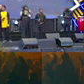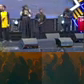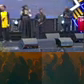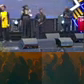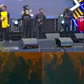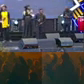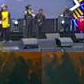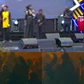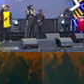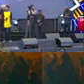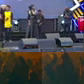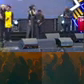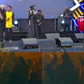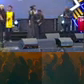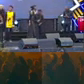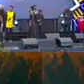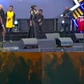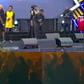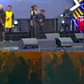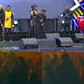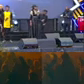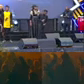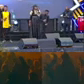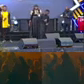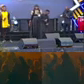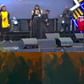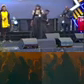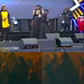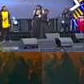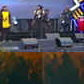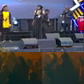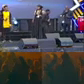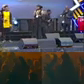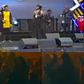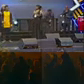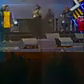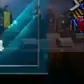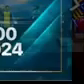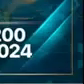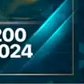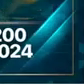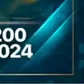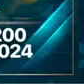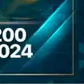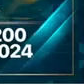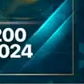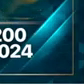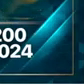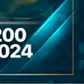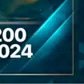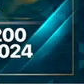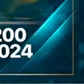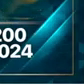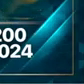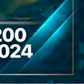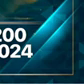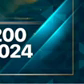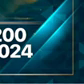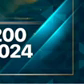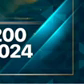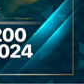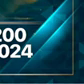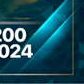hallelujah I'd like us all to stand can we stand up and praise the Lord do wherever you are can we